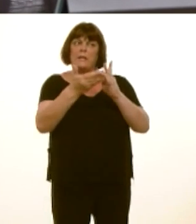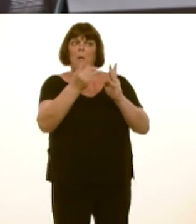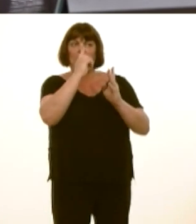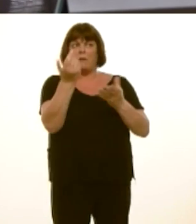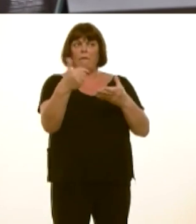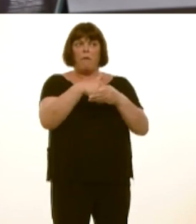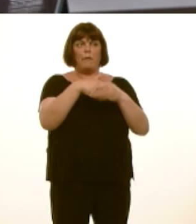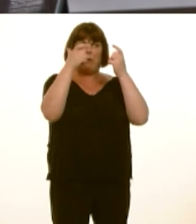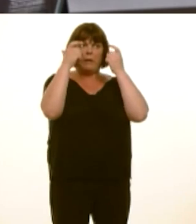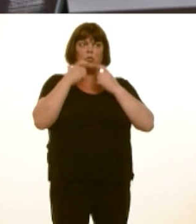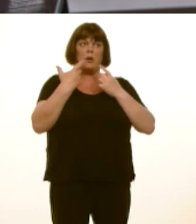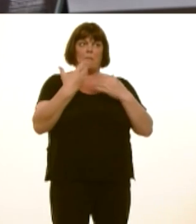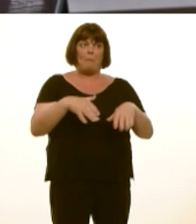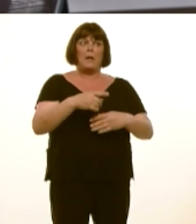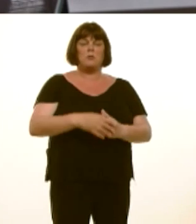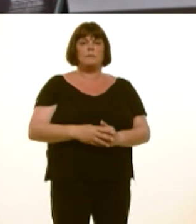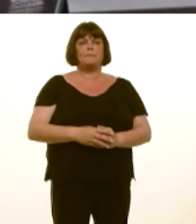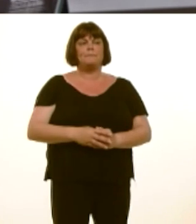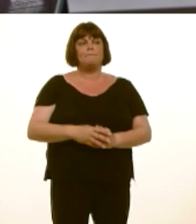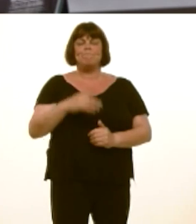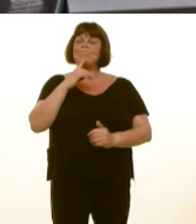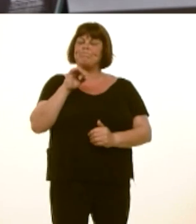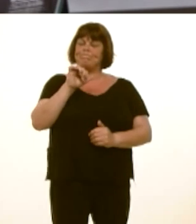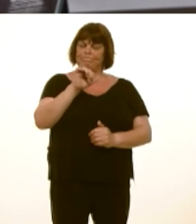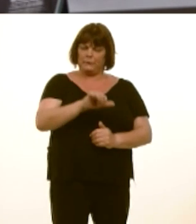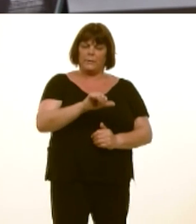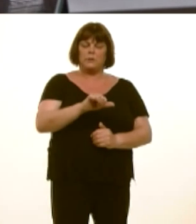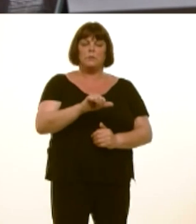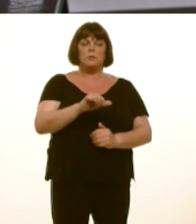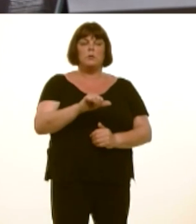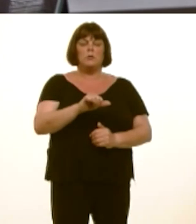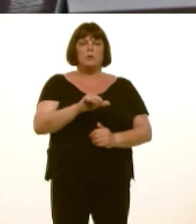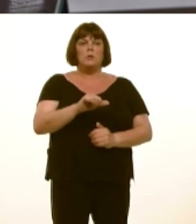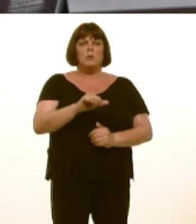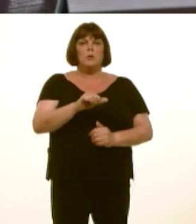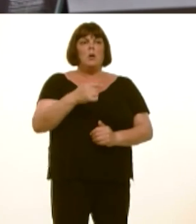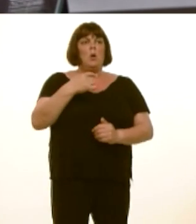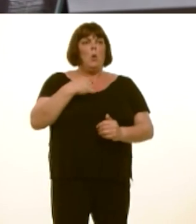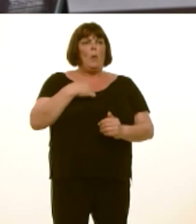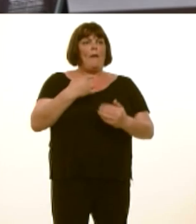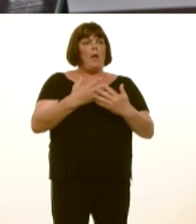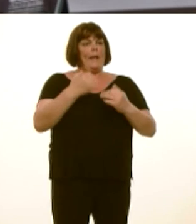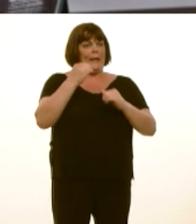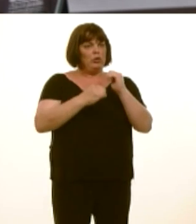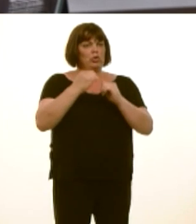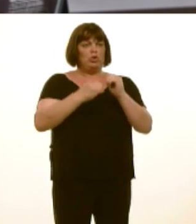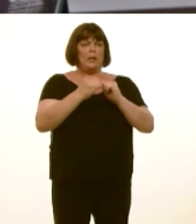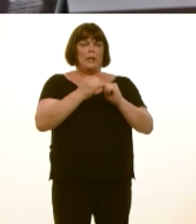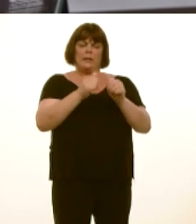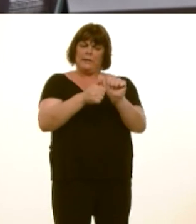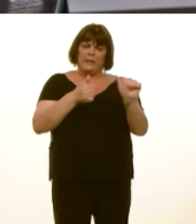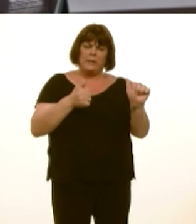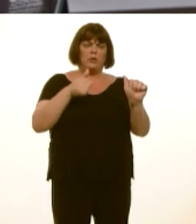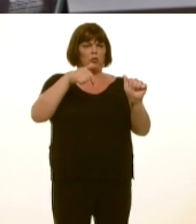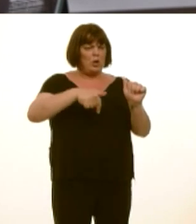legislation. Now, it's correct to say that we do have, I would expect disproportionately, high energy intensive industries that employ many, many